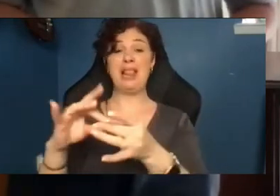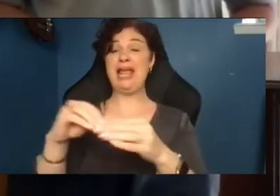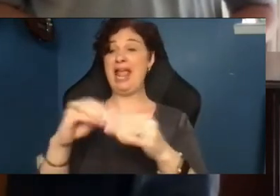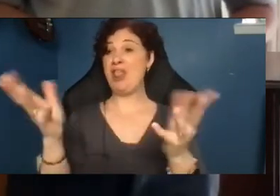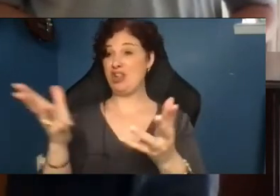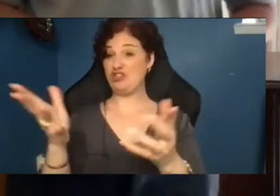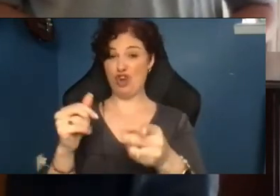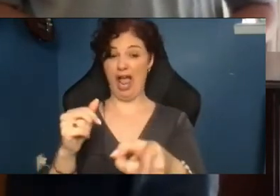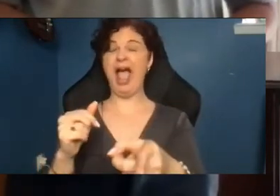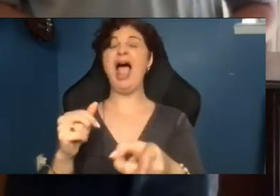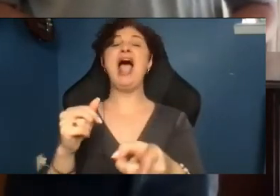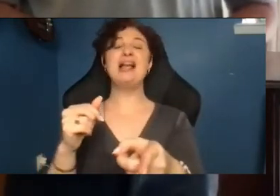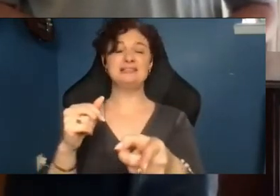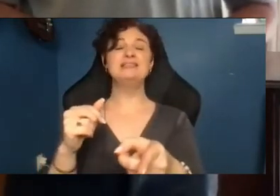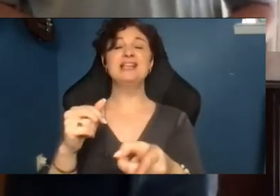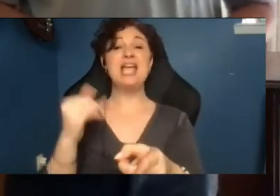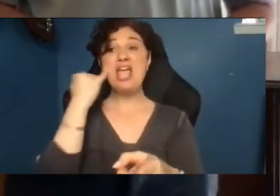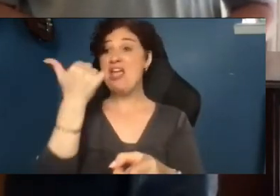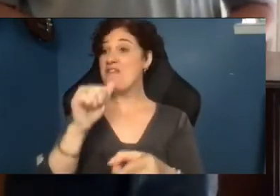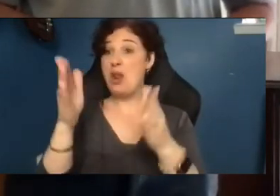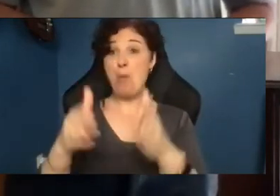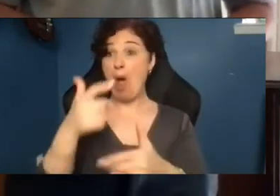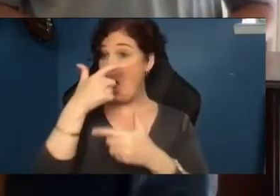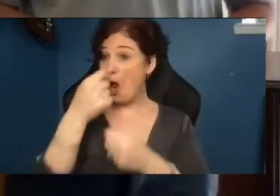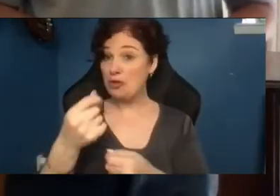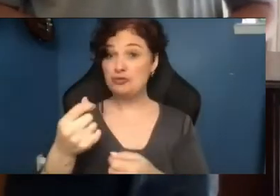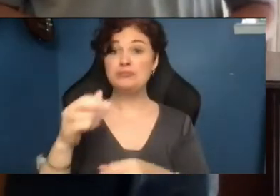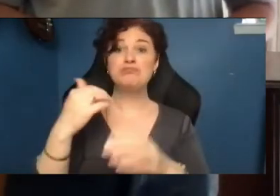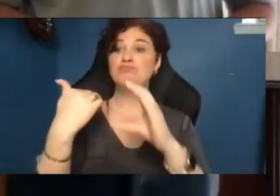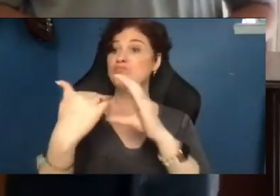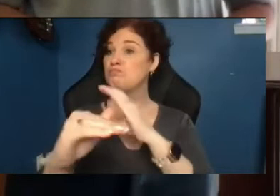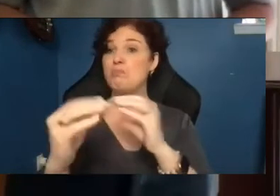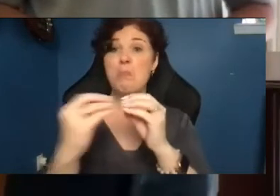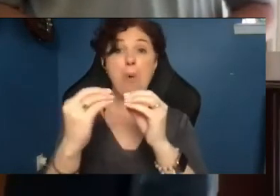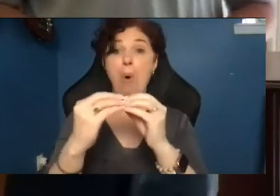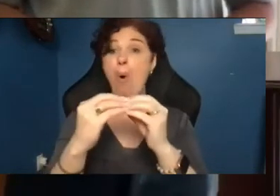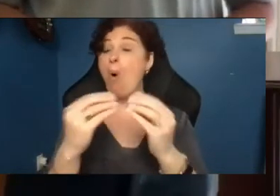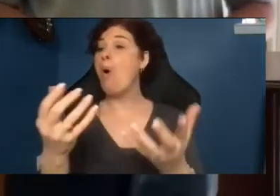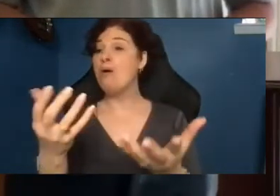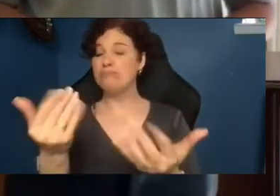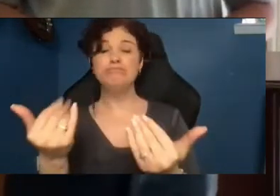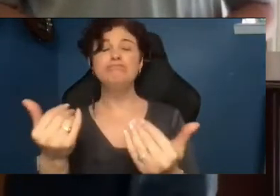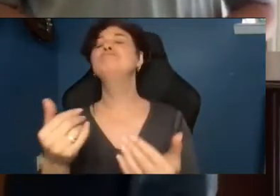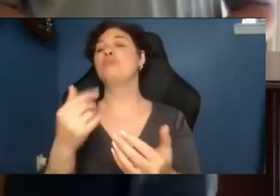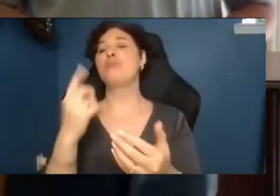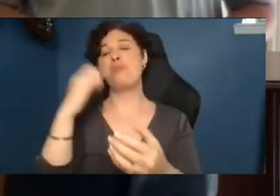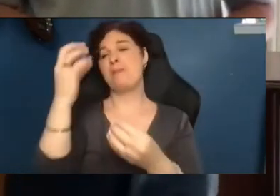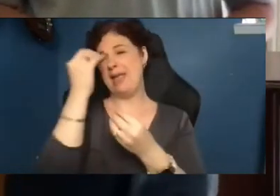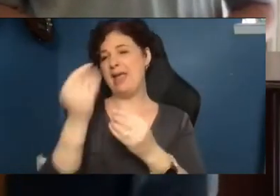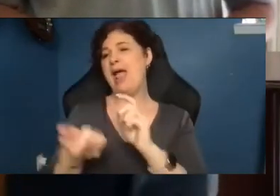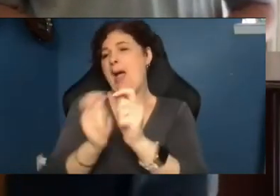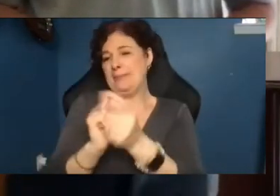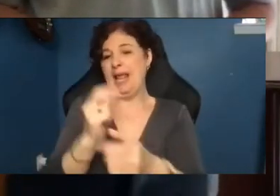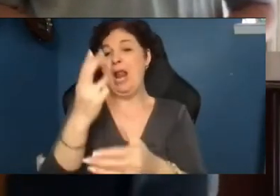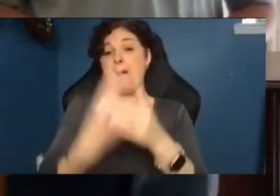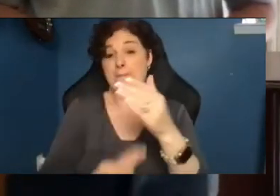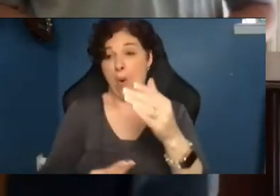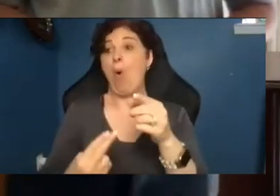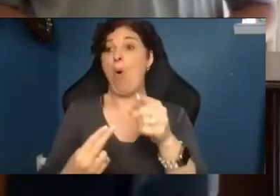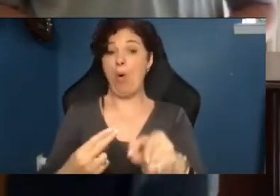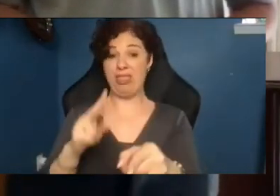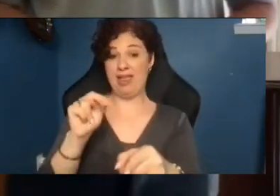the chat. And if anyone is interested in attending any more of these, we will be updating both